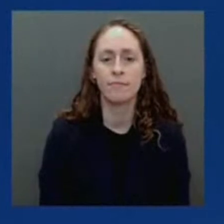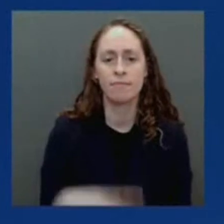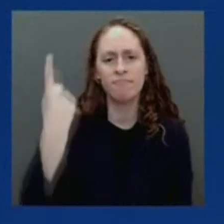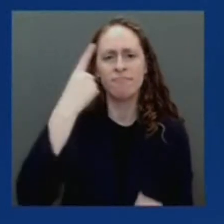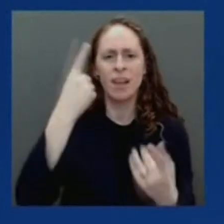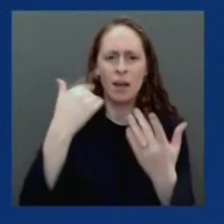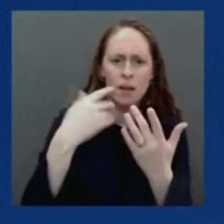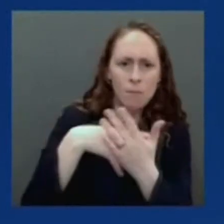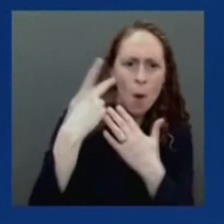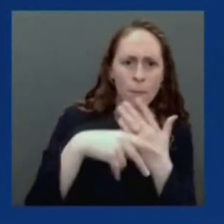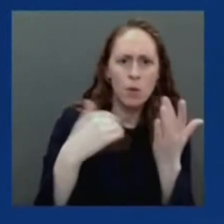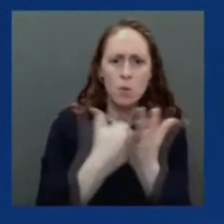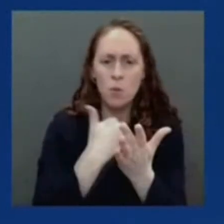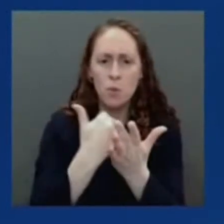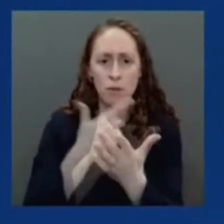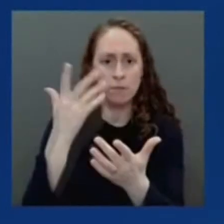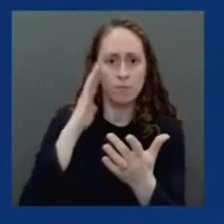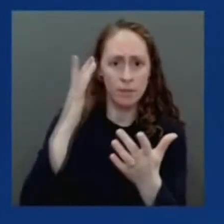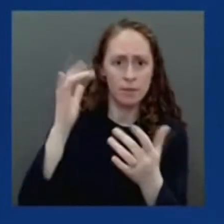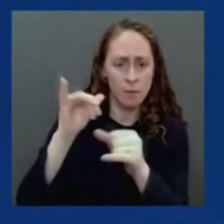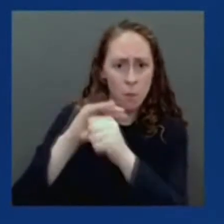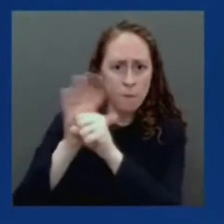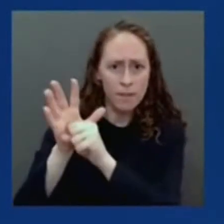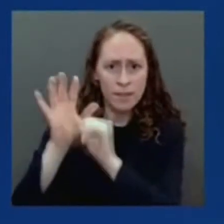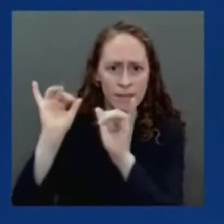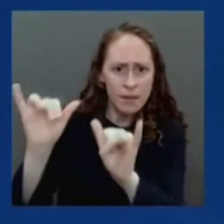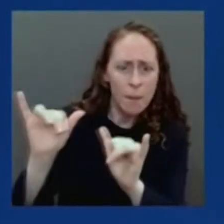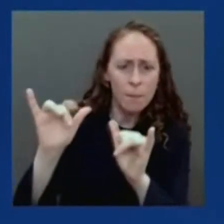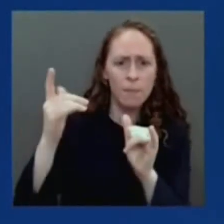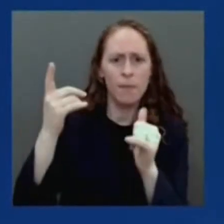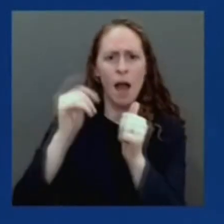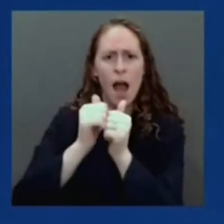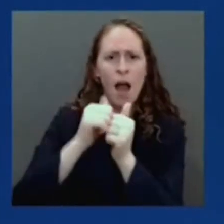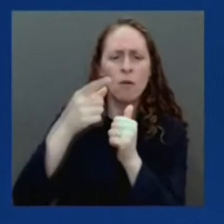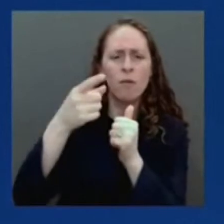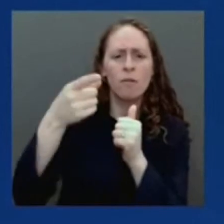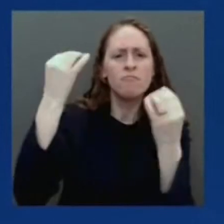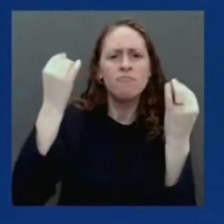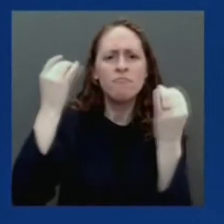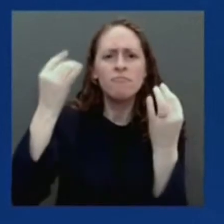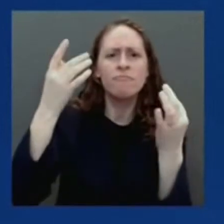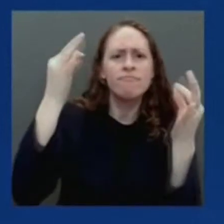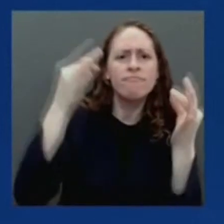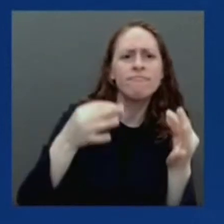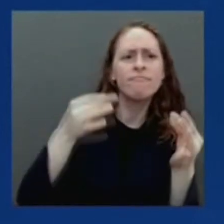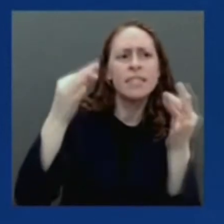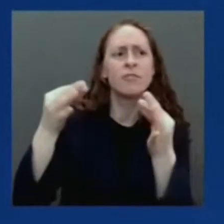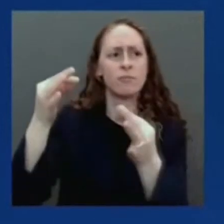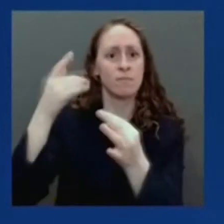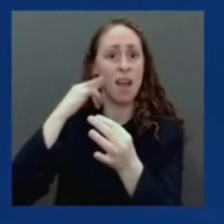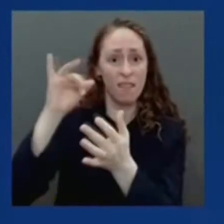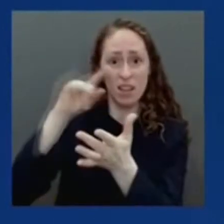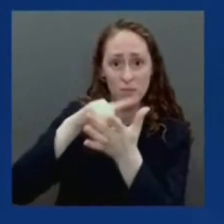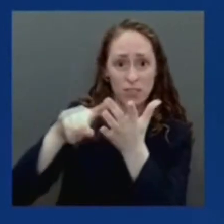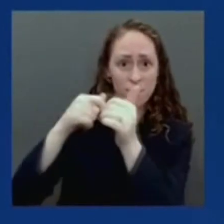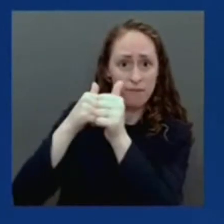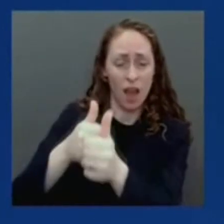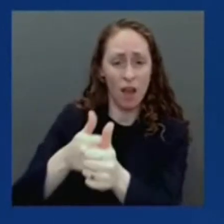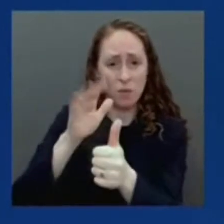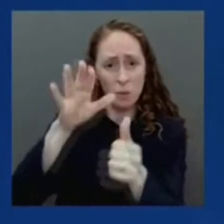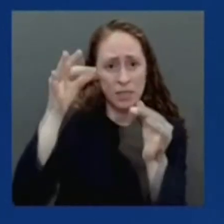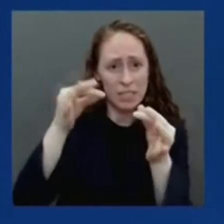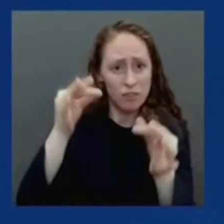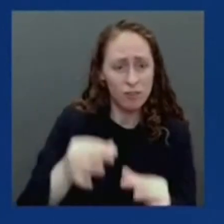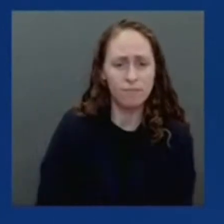vaccines for kids under 5. We're doing all the preparation now that we can do to be ready so that it'll be available at